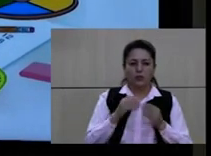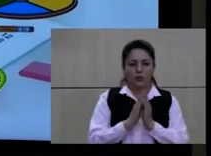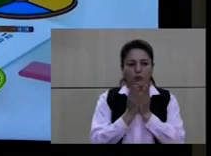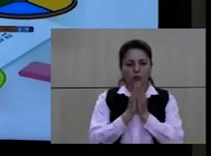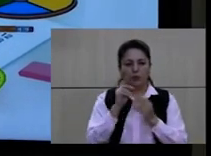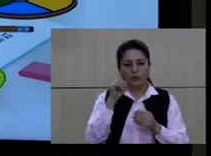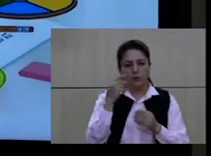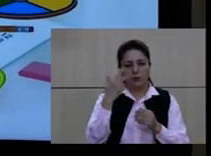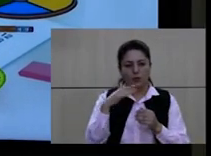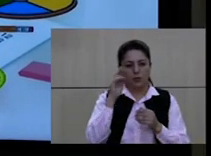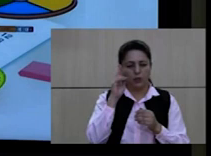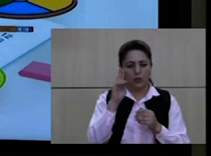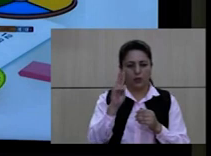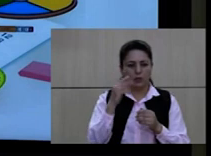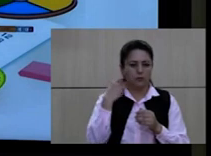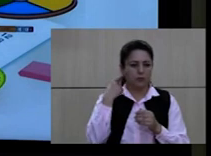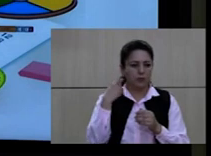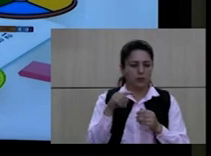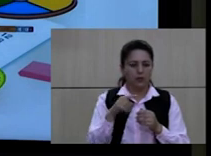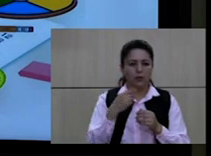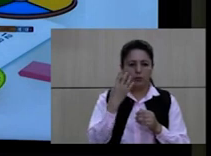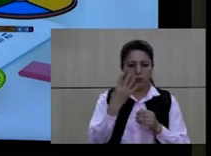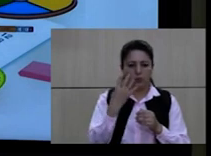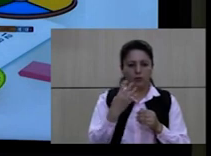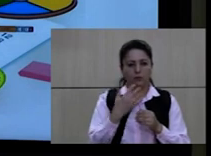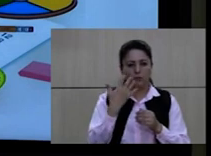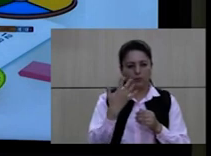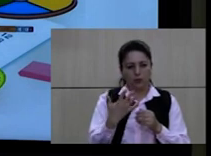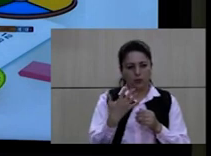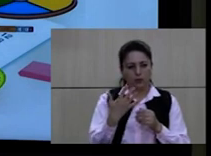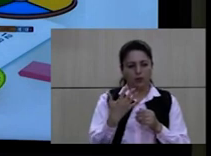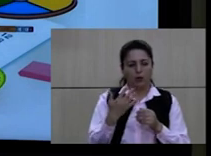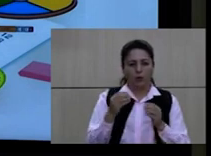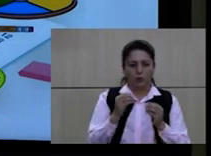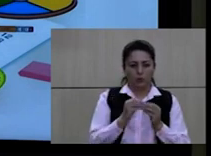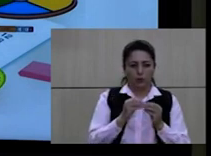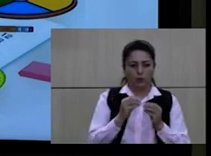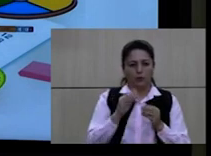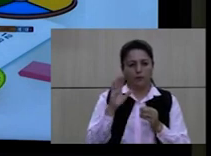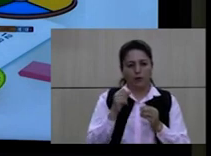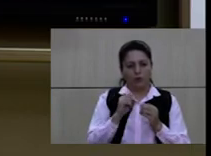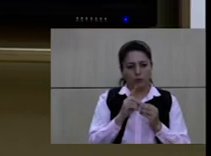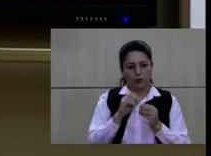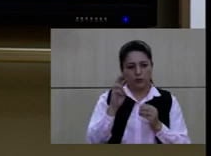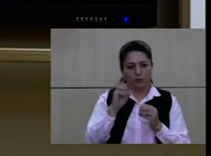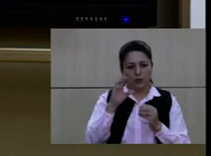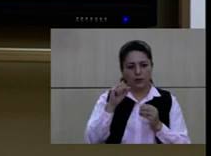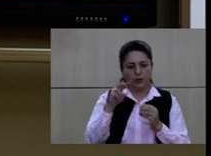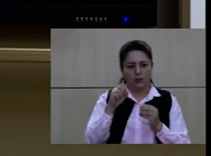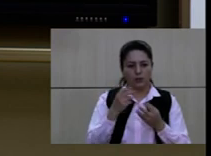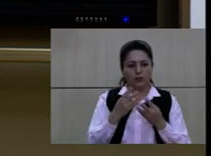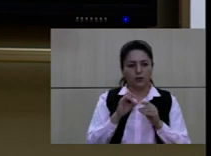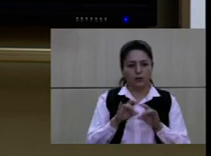darslikning 152-betidagi 4-chi, 5-chi, 10-chi va 11-chi masalalarni yechish.